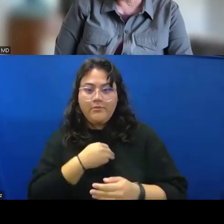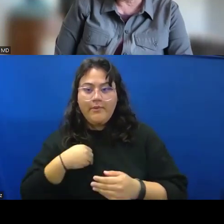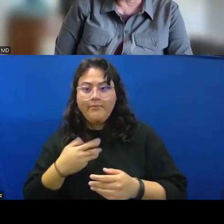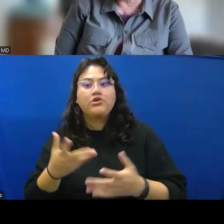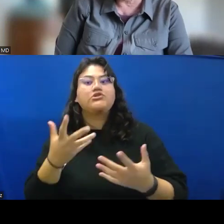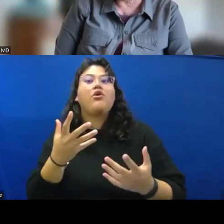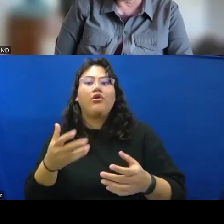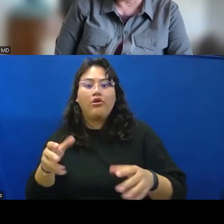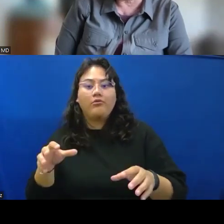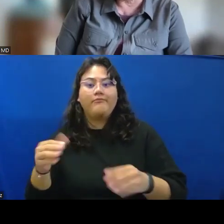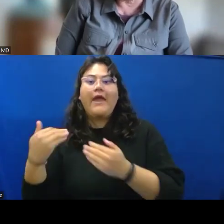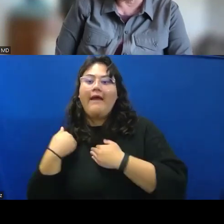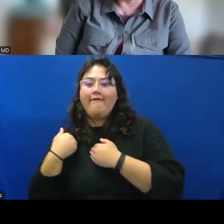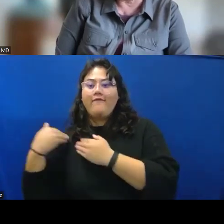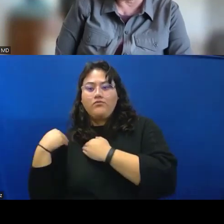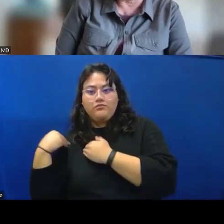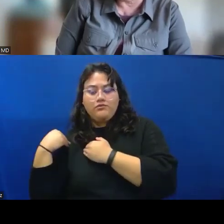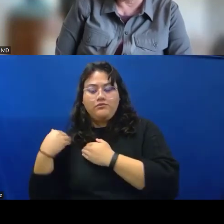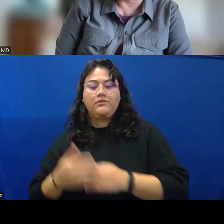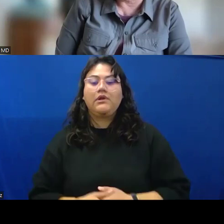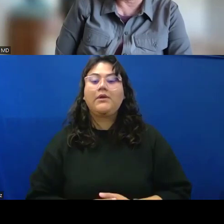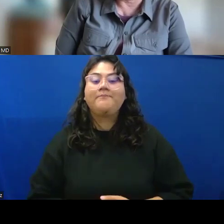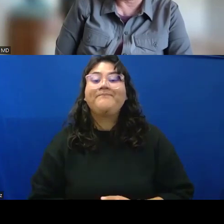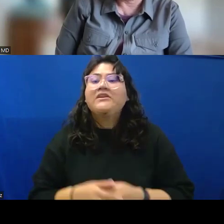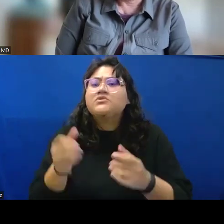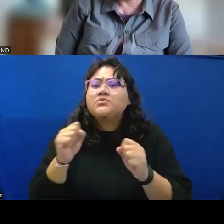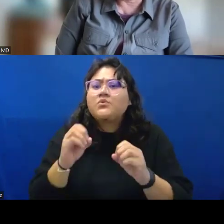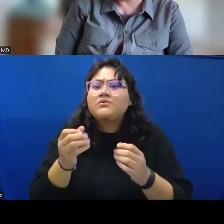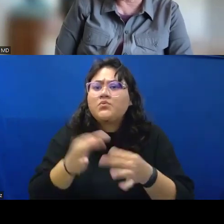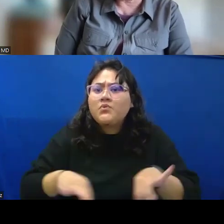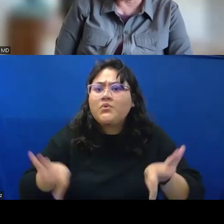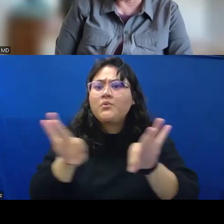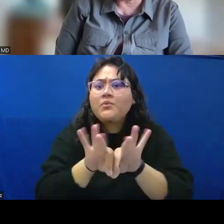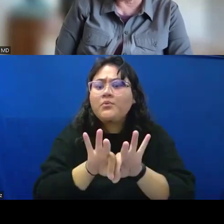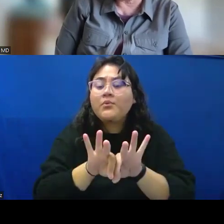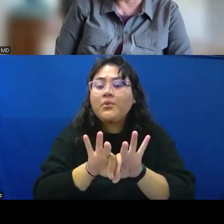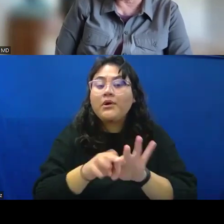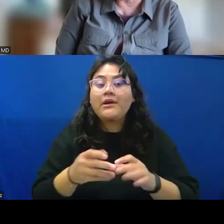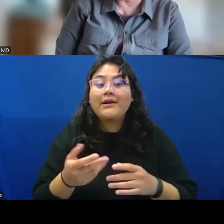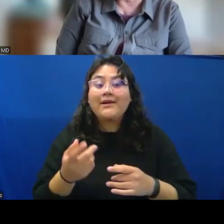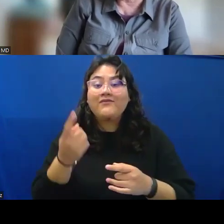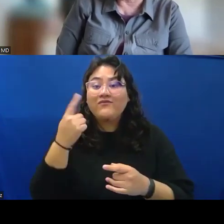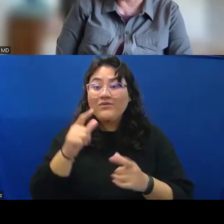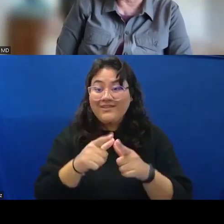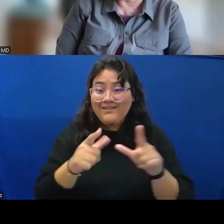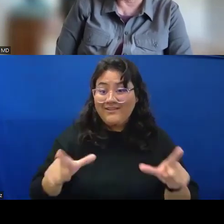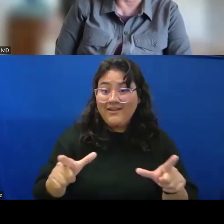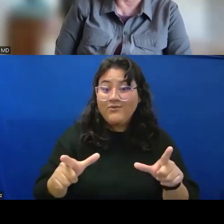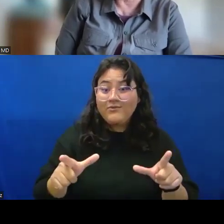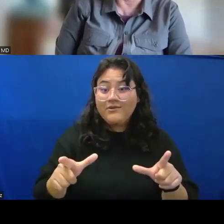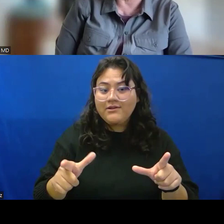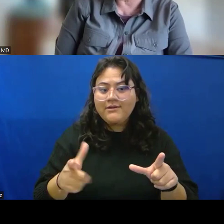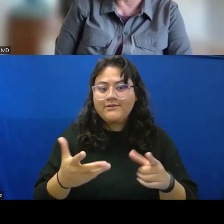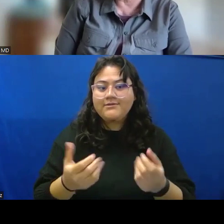So there's a lot of care about the language used when creating policy. And there's actually a committee that reviews all policy